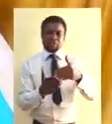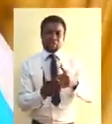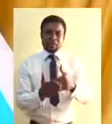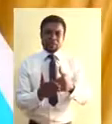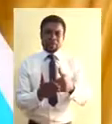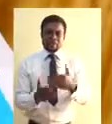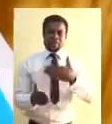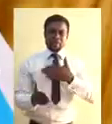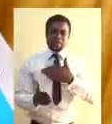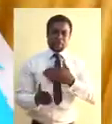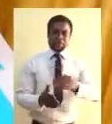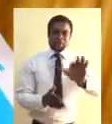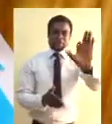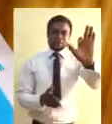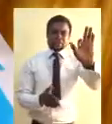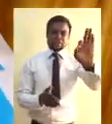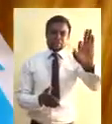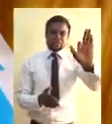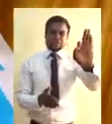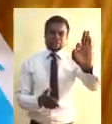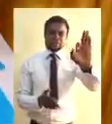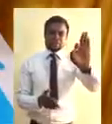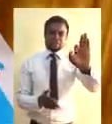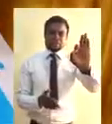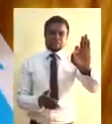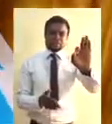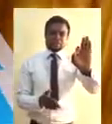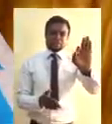then my 19,